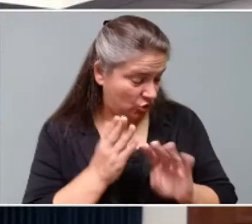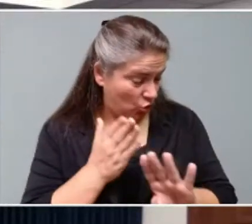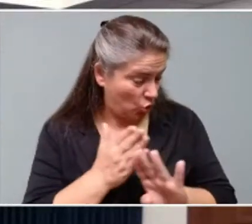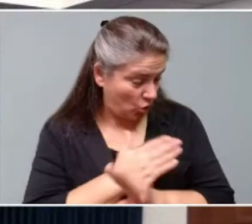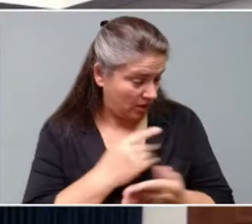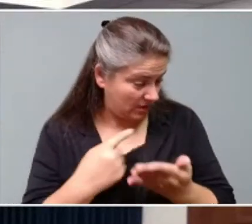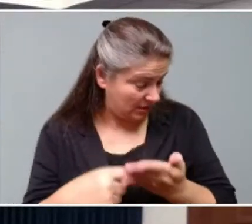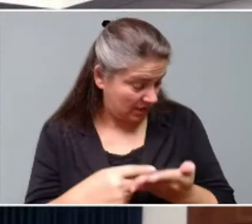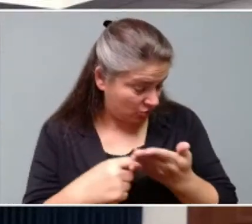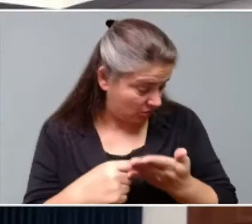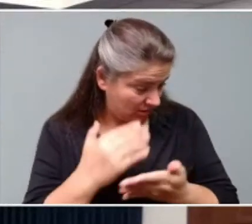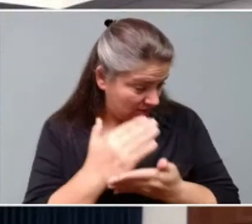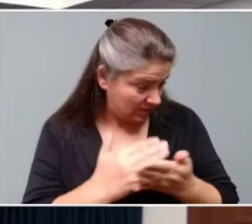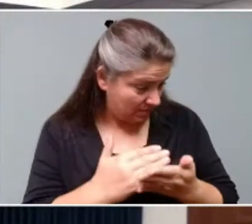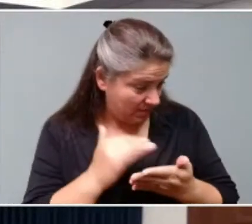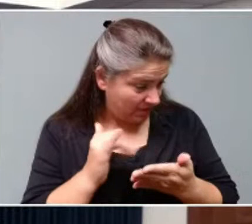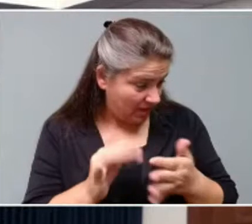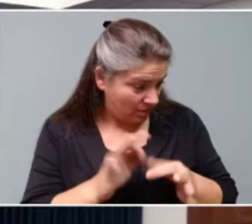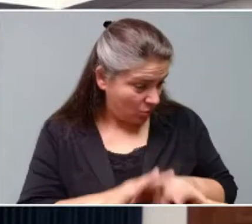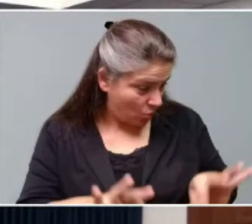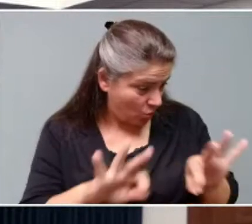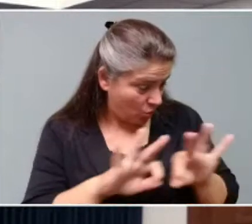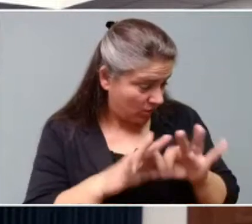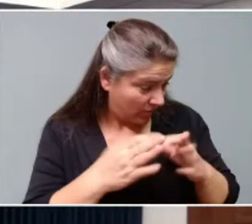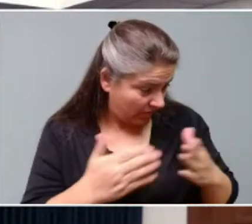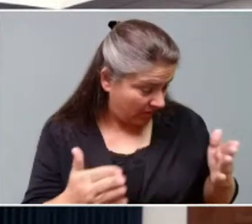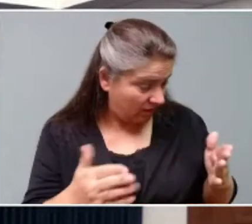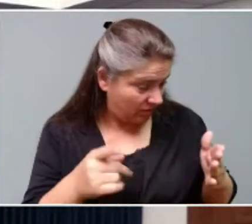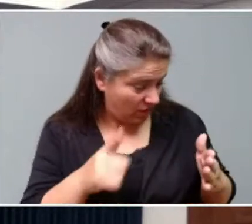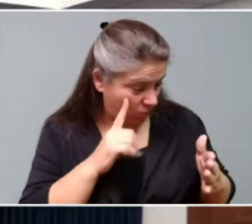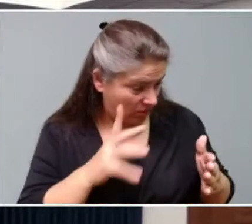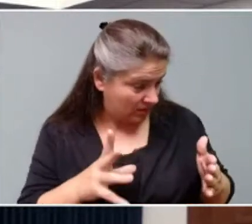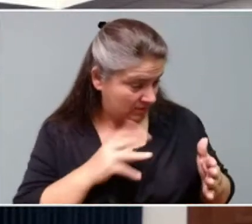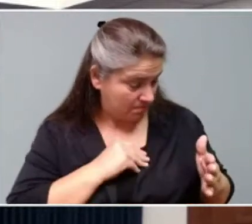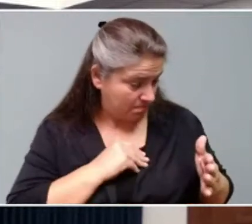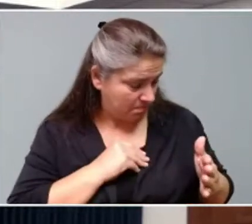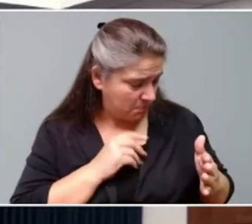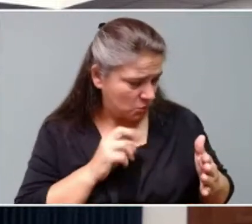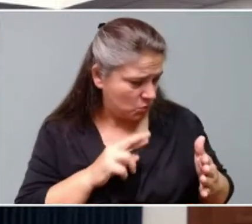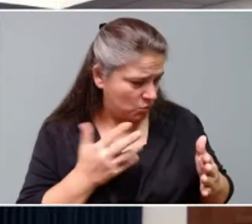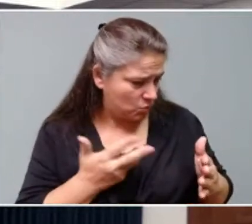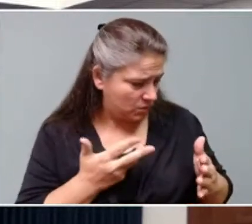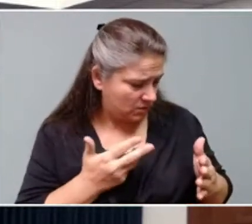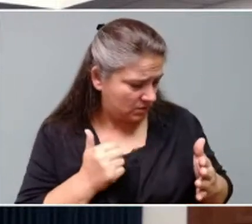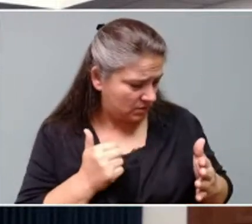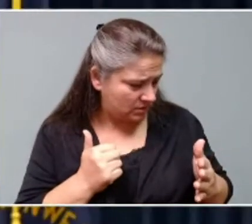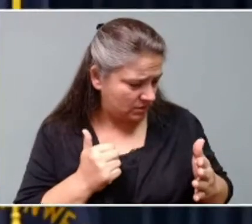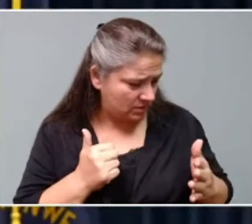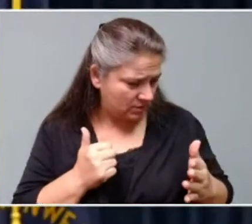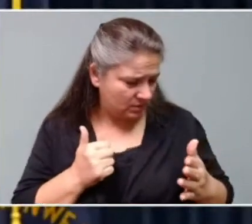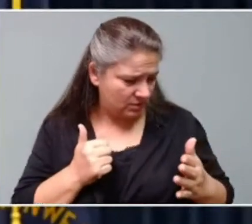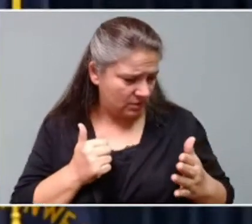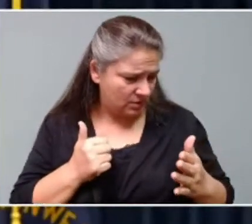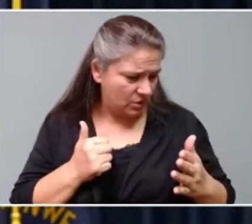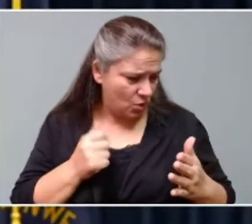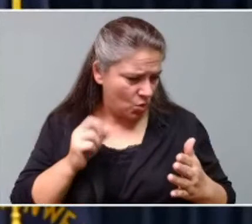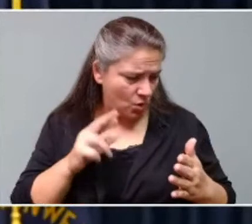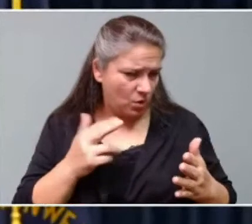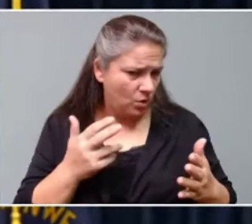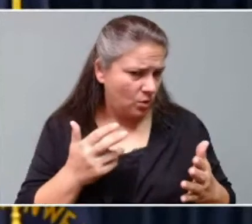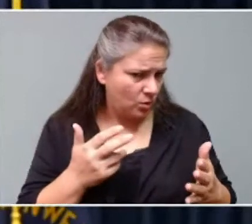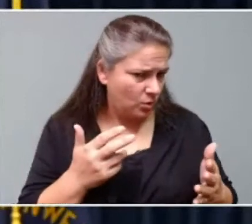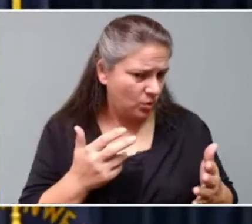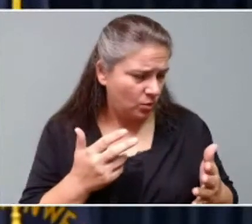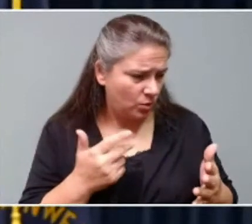some of those crucial tools will make it back in, and might get back a little bit closer to the beginning of